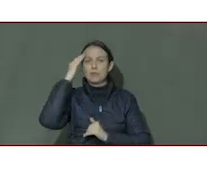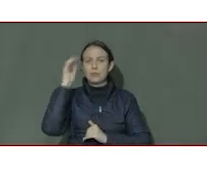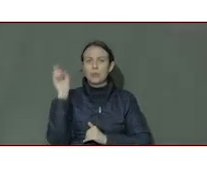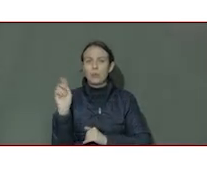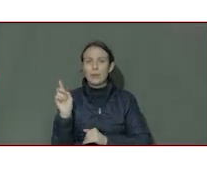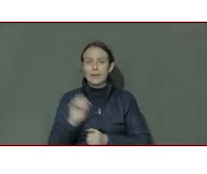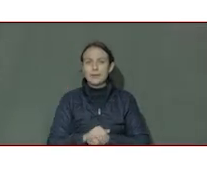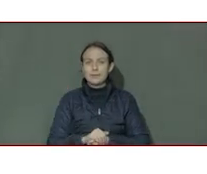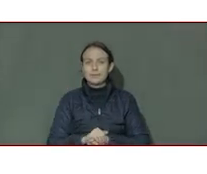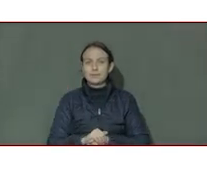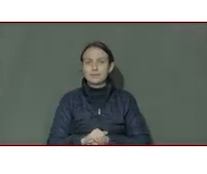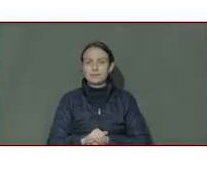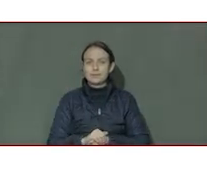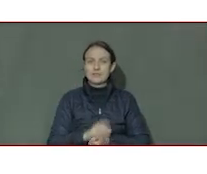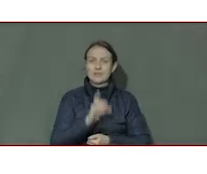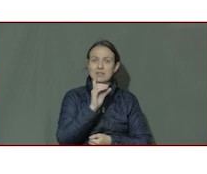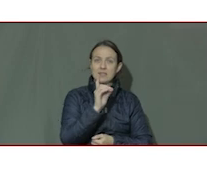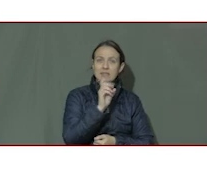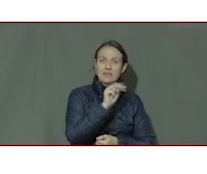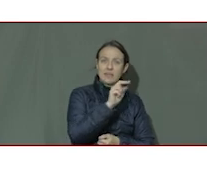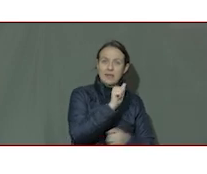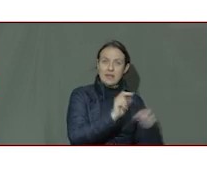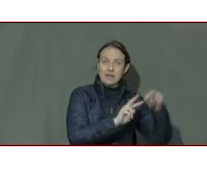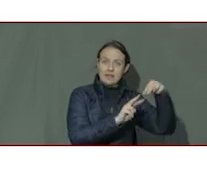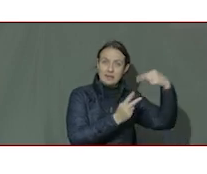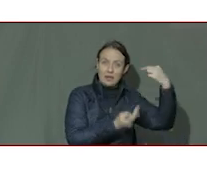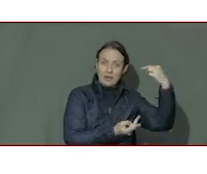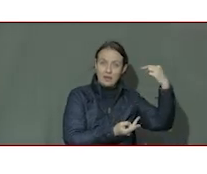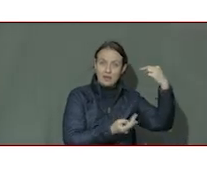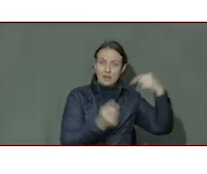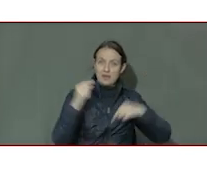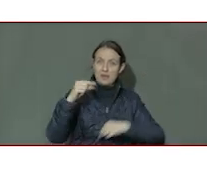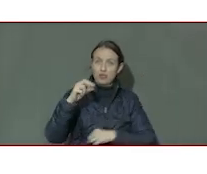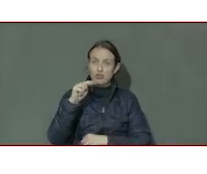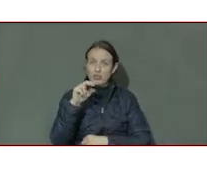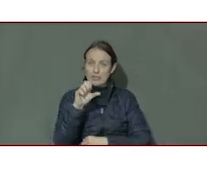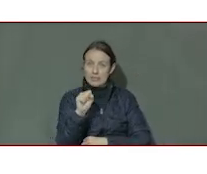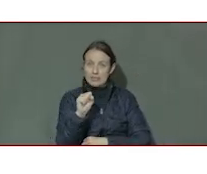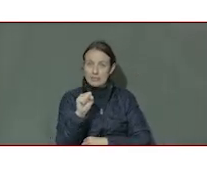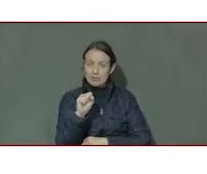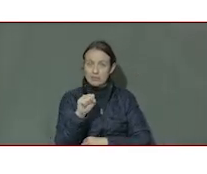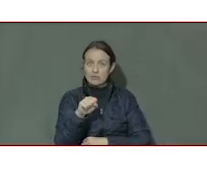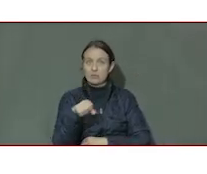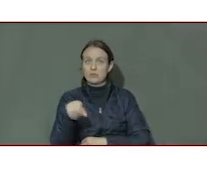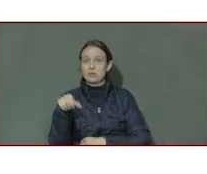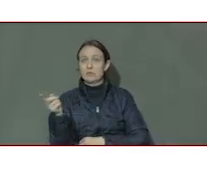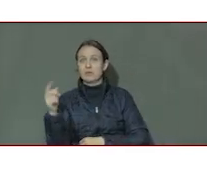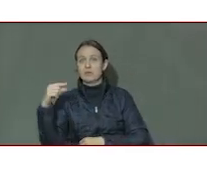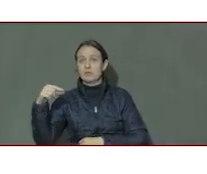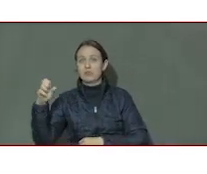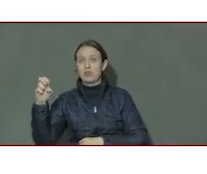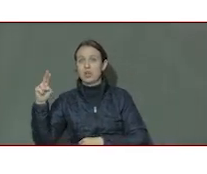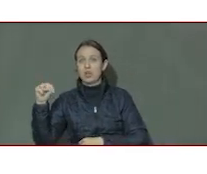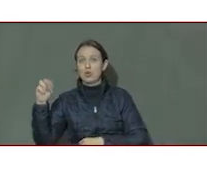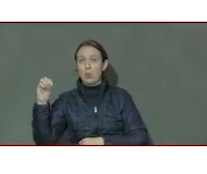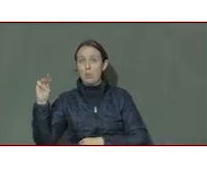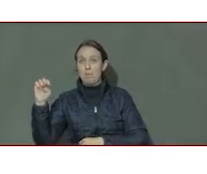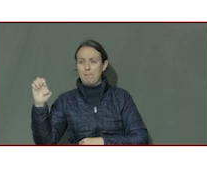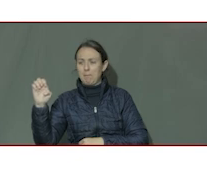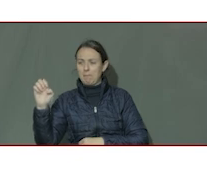relationship between DNA, a gene, and a genome.